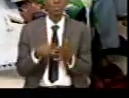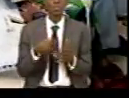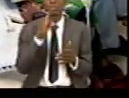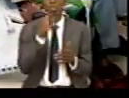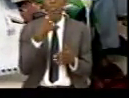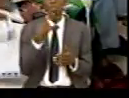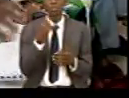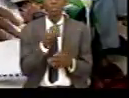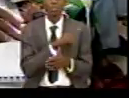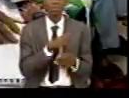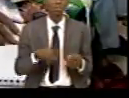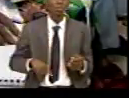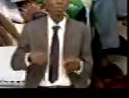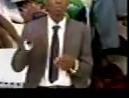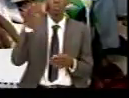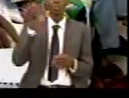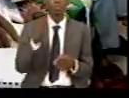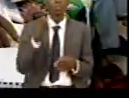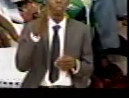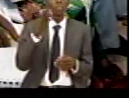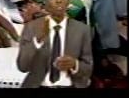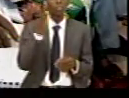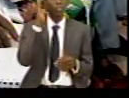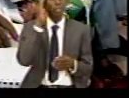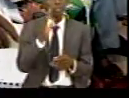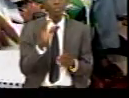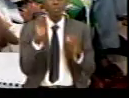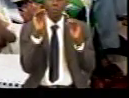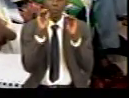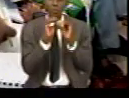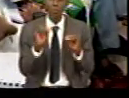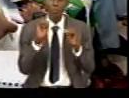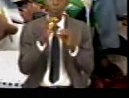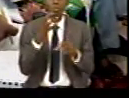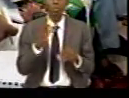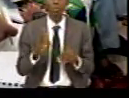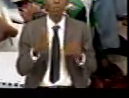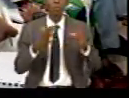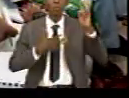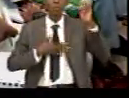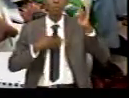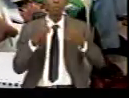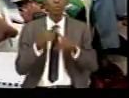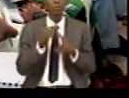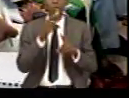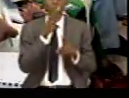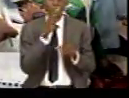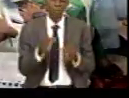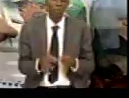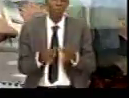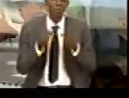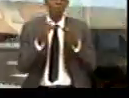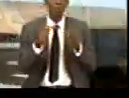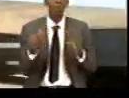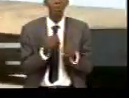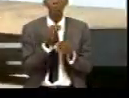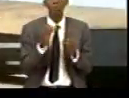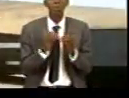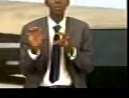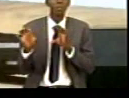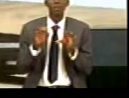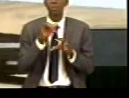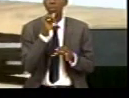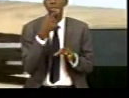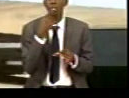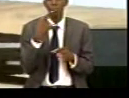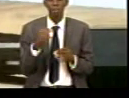Lord God, there shall none of my words be prolonged anymore. Did he say the dead